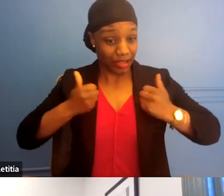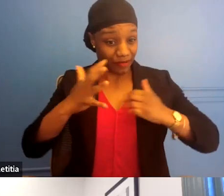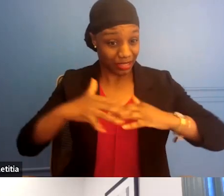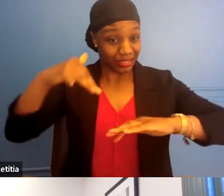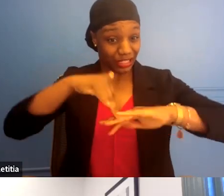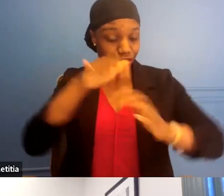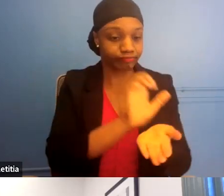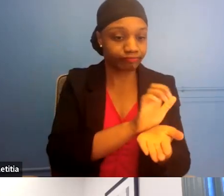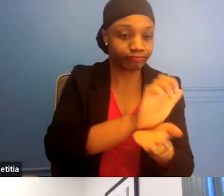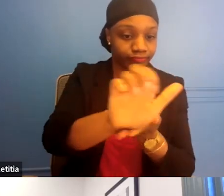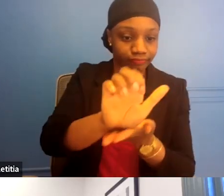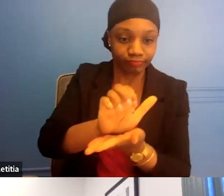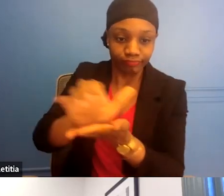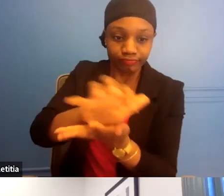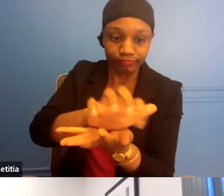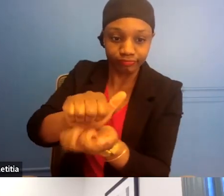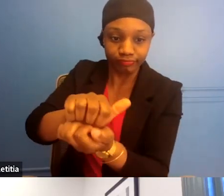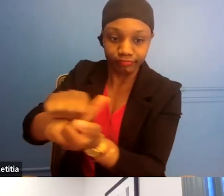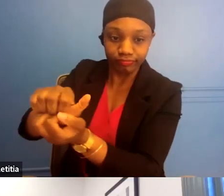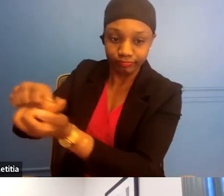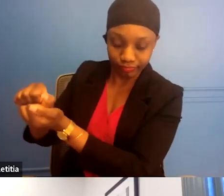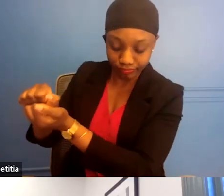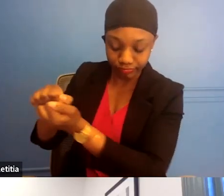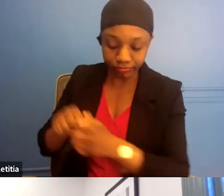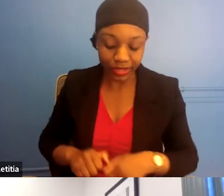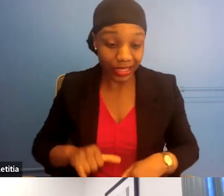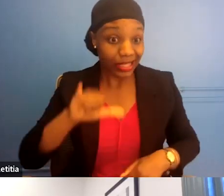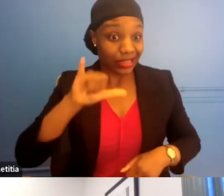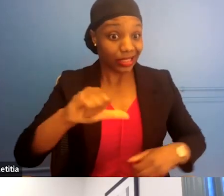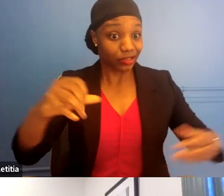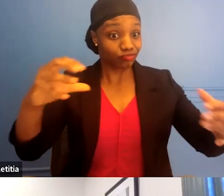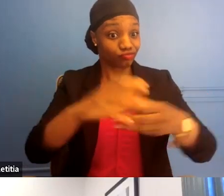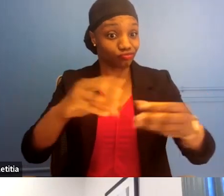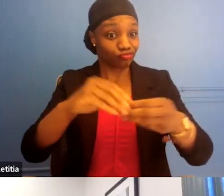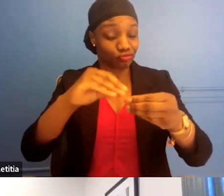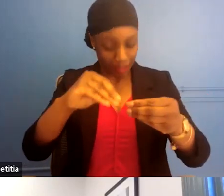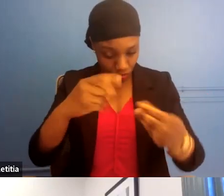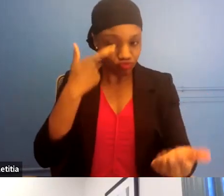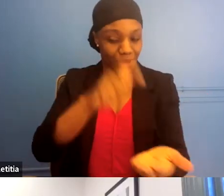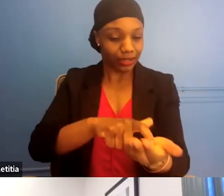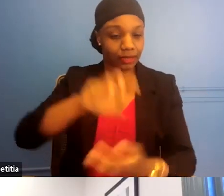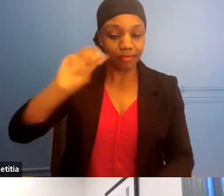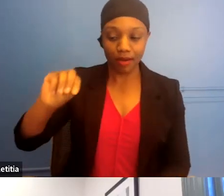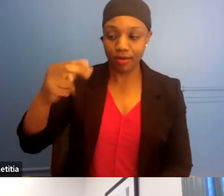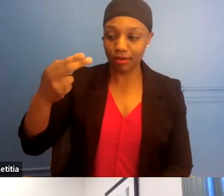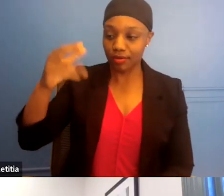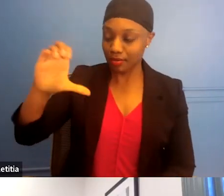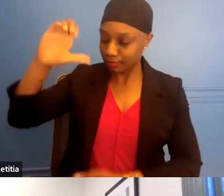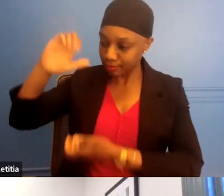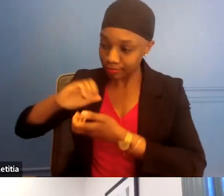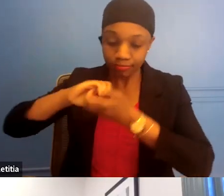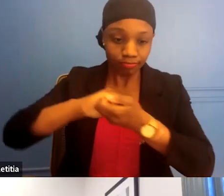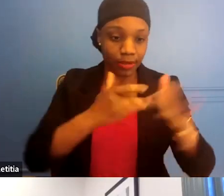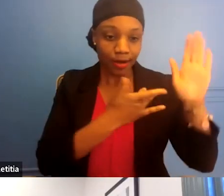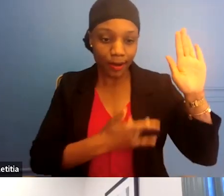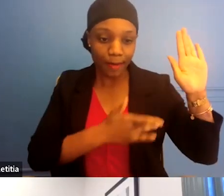peoples. This land acknowledgement seeks to verbalize Mount Holyoke's commitment to engage in shared responsibility